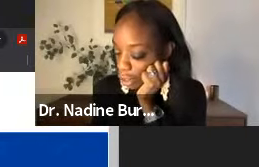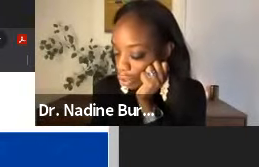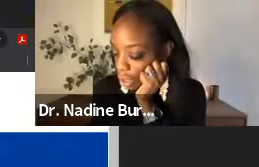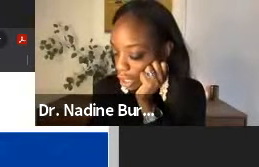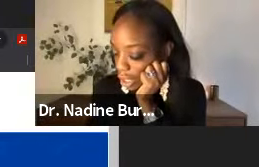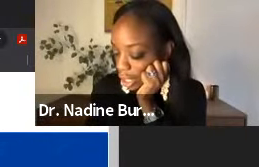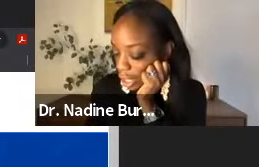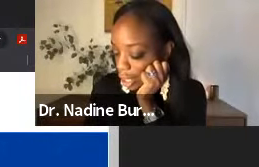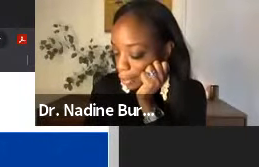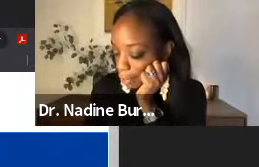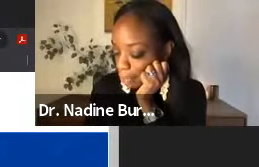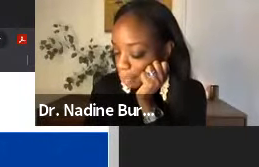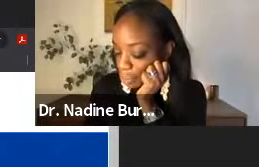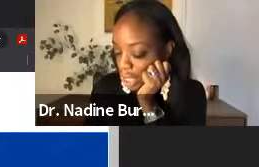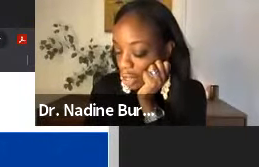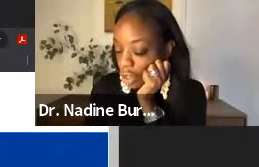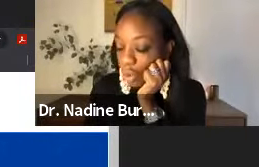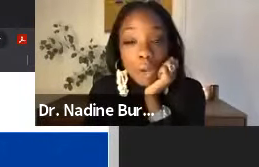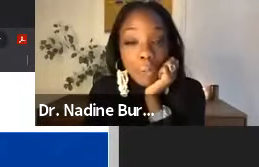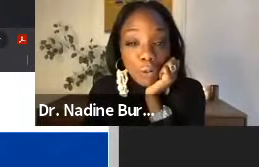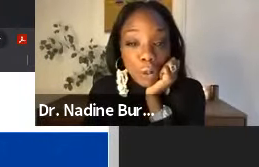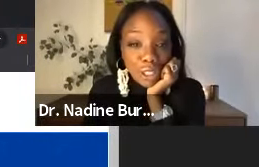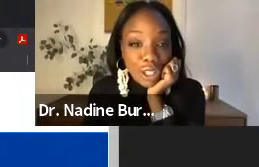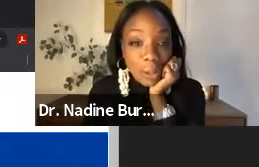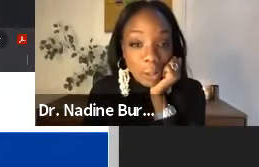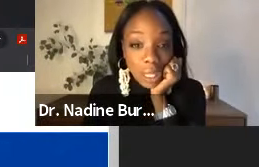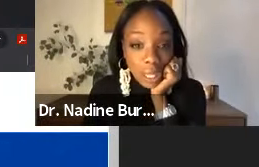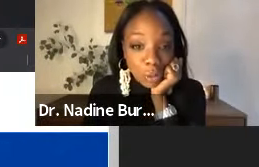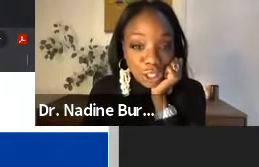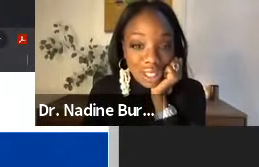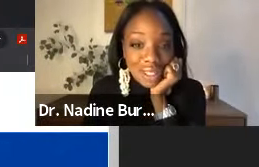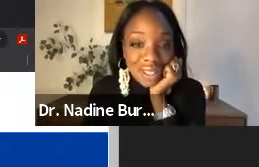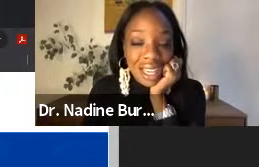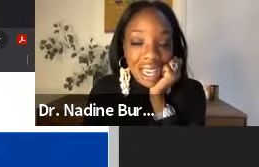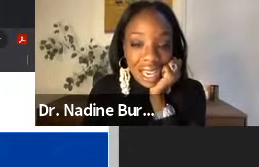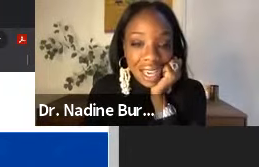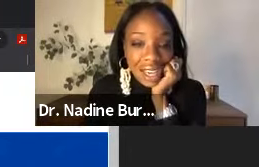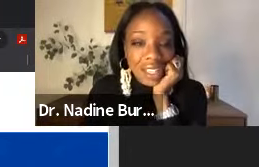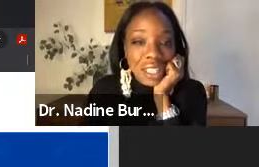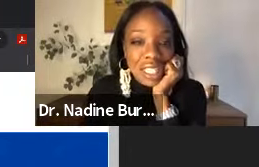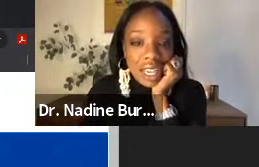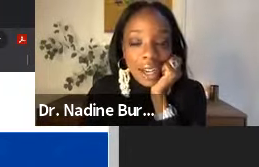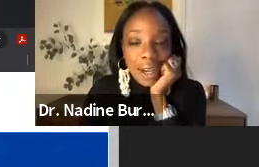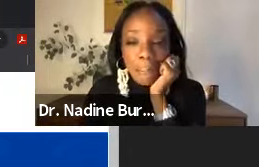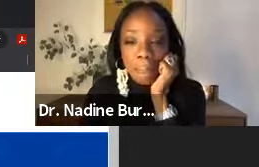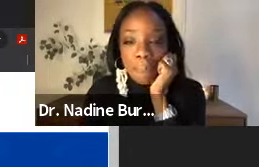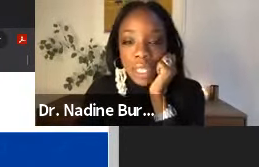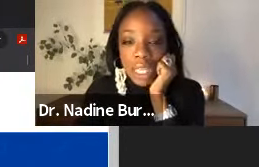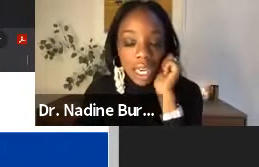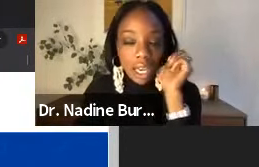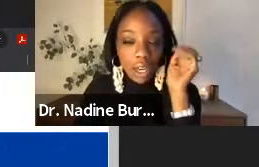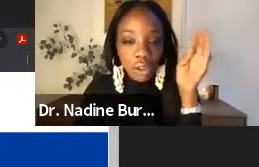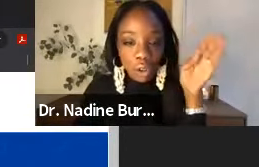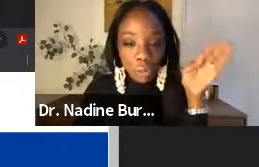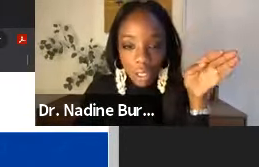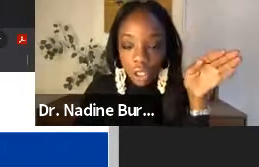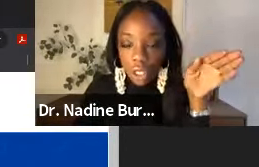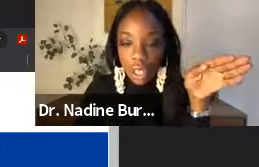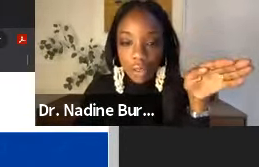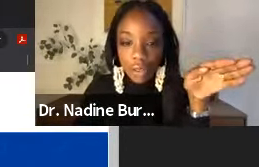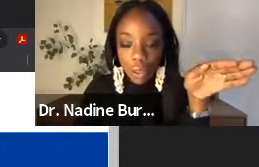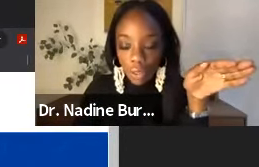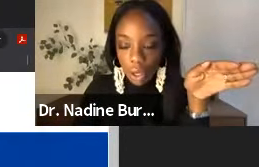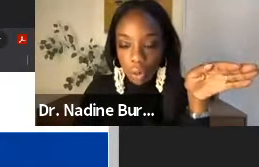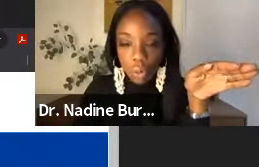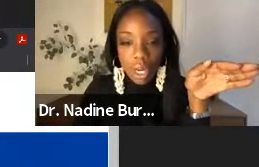another question was, there were a number of questions about languages, And you